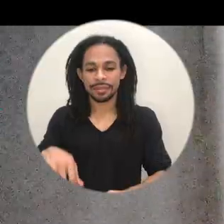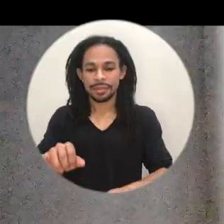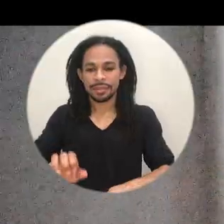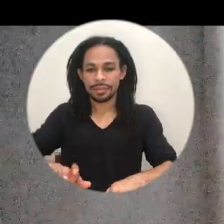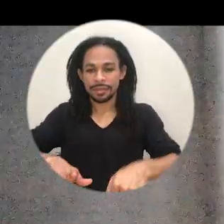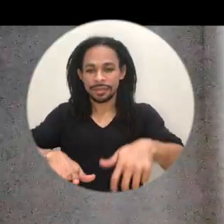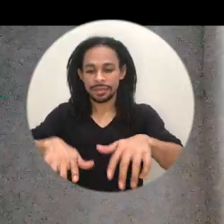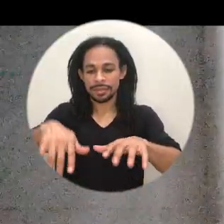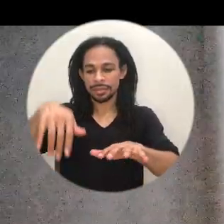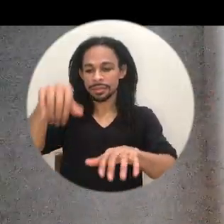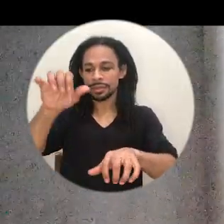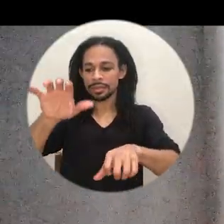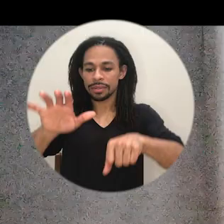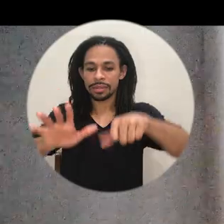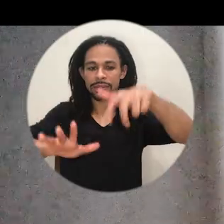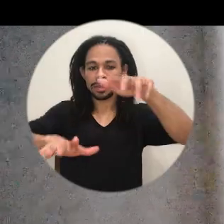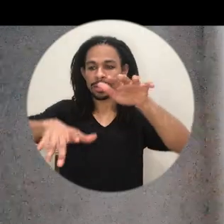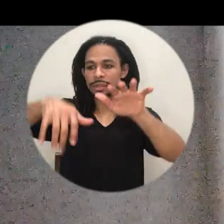motion.